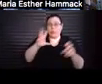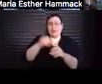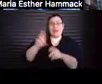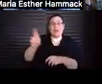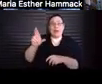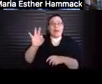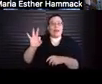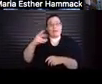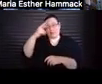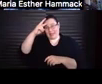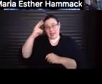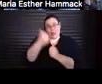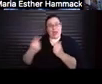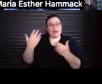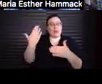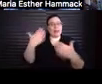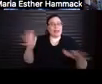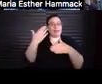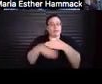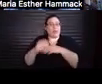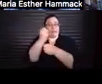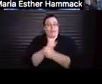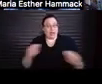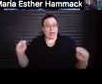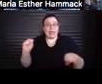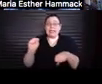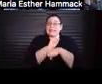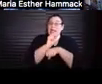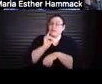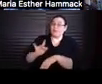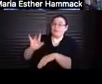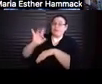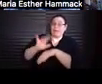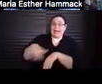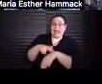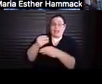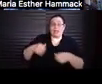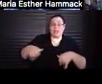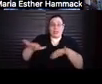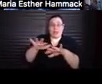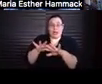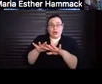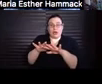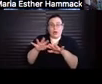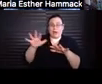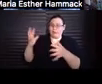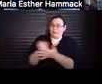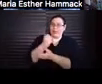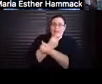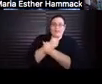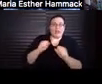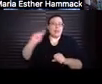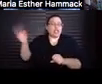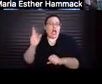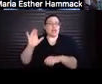Mexico, everyone is born free. The slaves who set foot on national territory regain just by doing so their freedom.